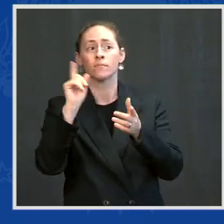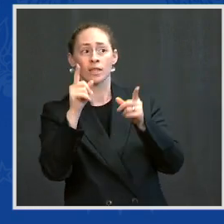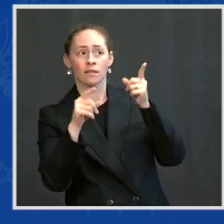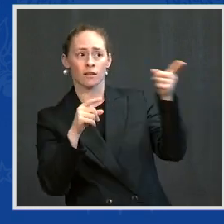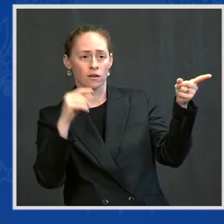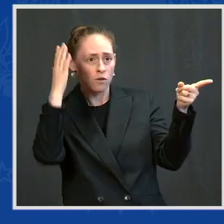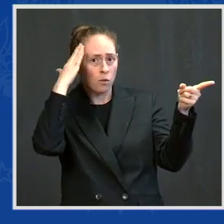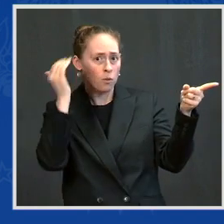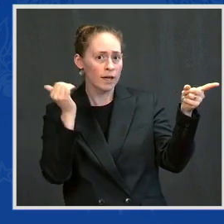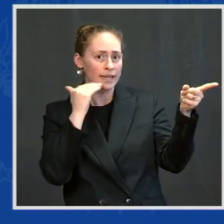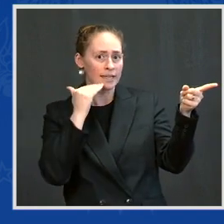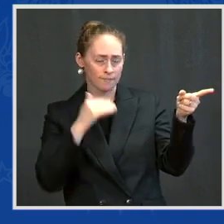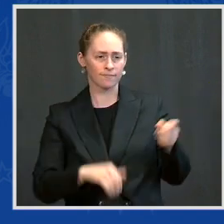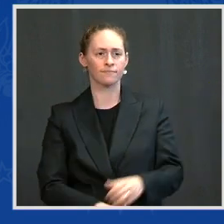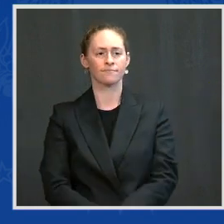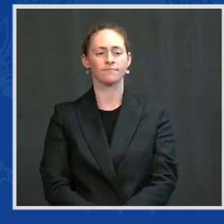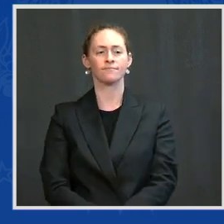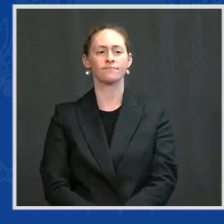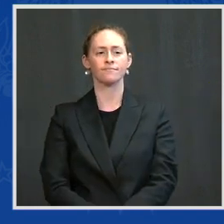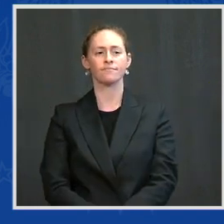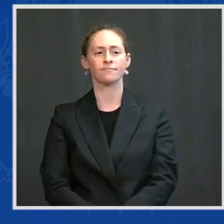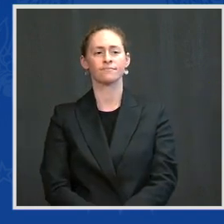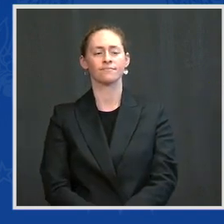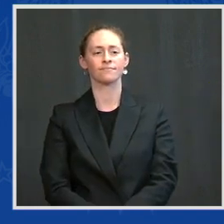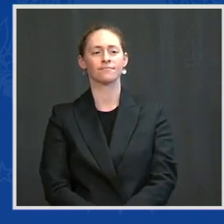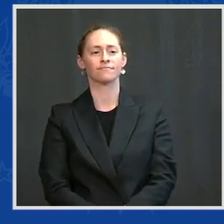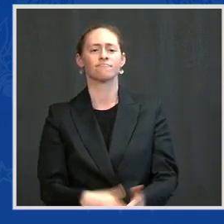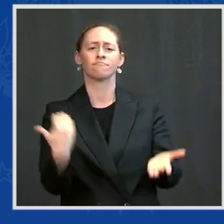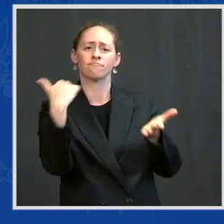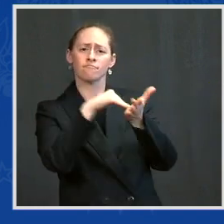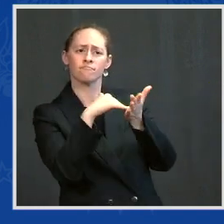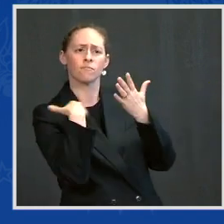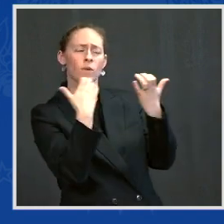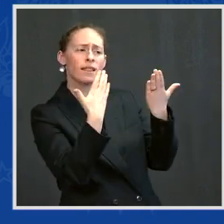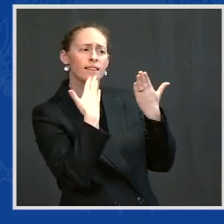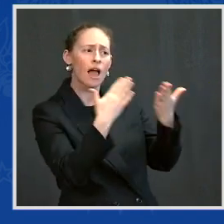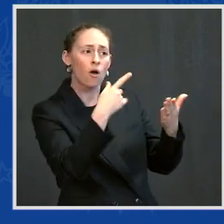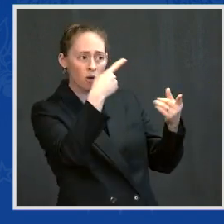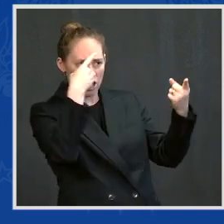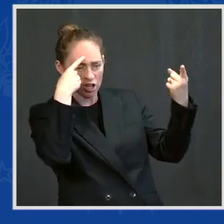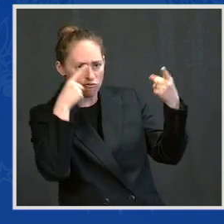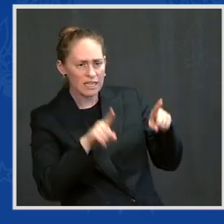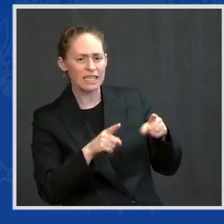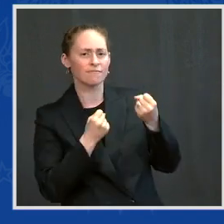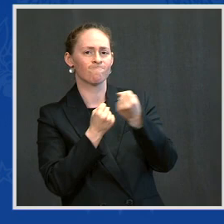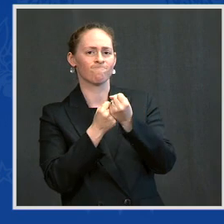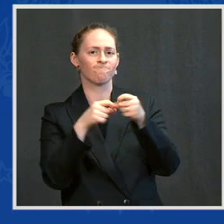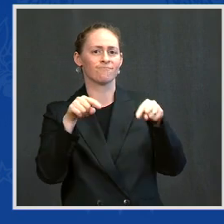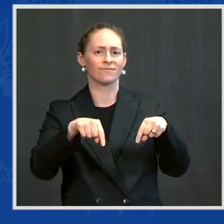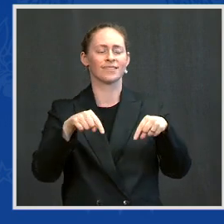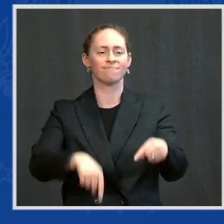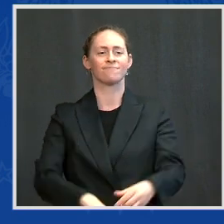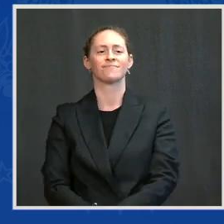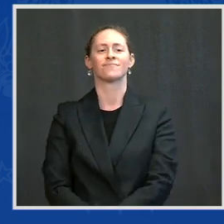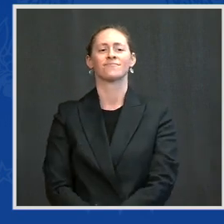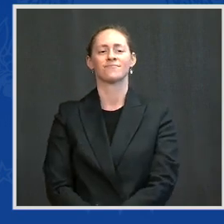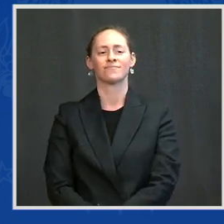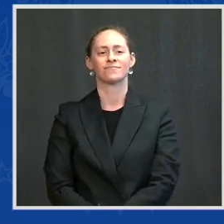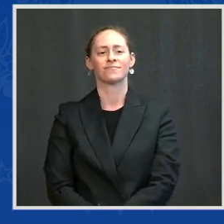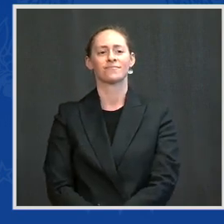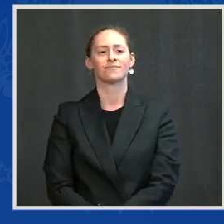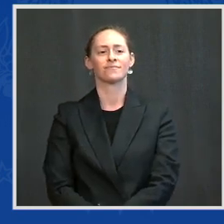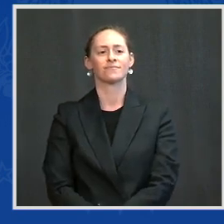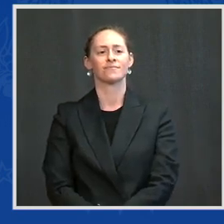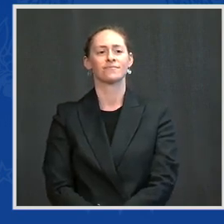for that agreement. Today, we made important progress on a range of issues. We spoke about the shared approach